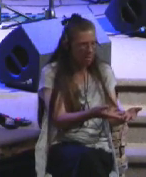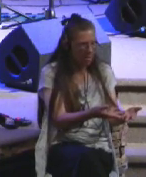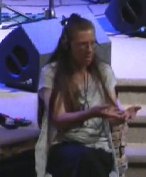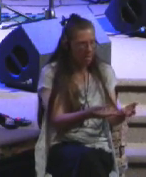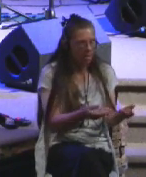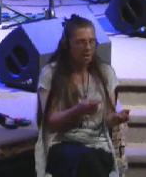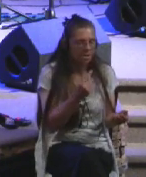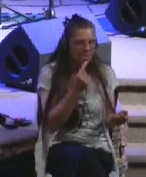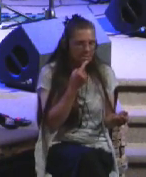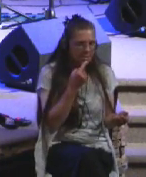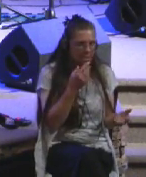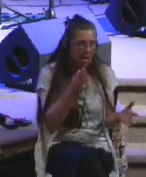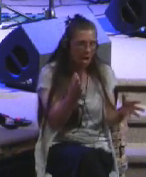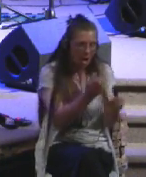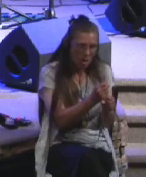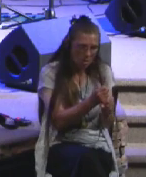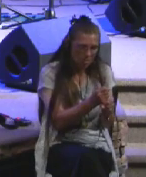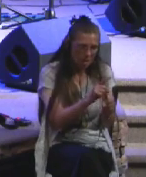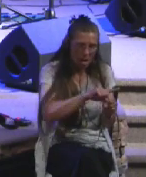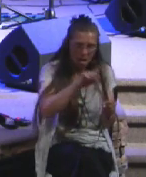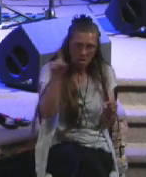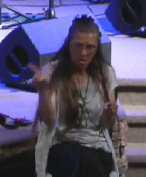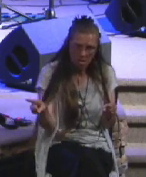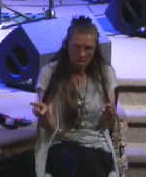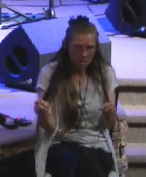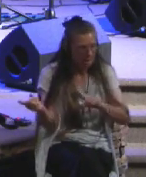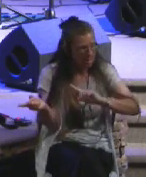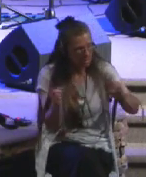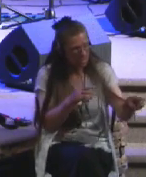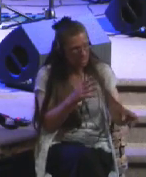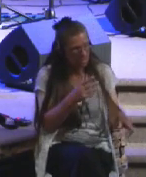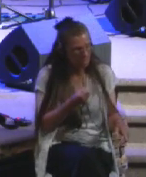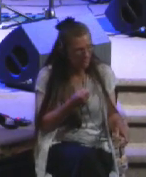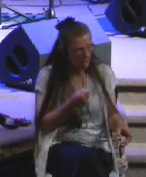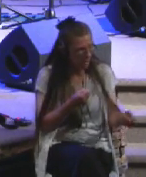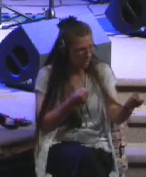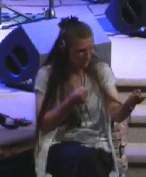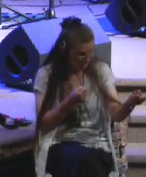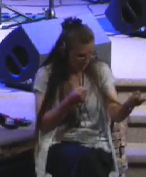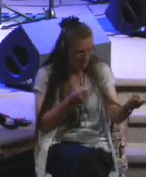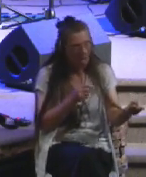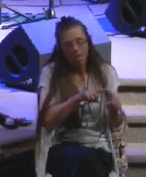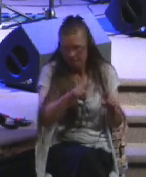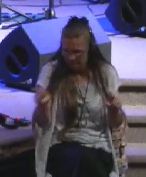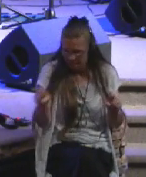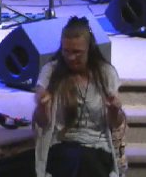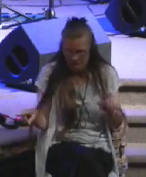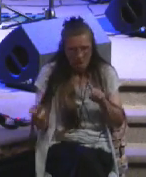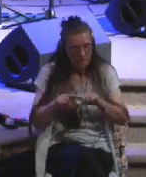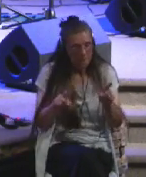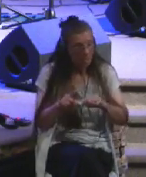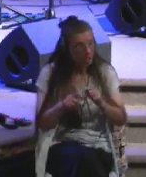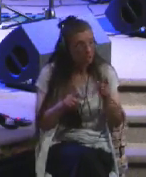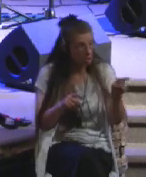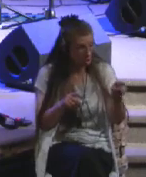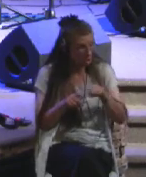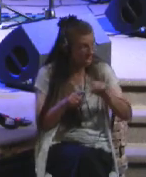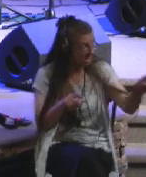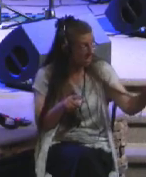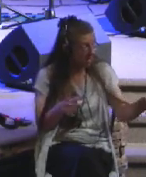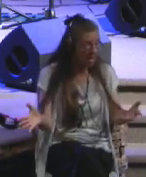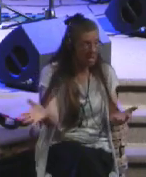her, says, hold on to these. I'll go back over there, send you a goat, send that back with a servant. All right, he leaves, but she leaves too. And she